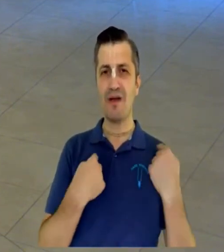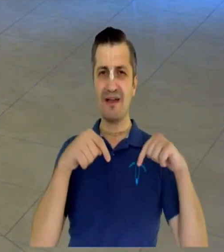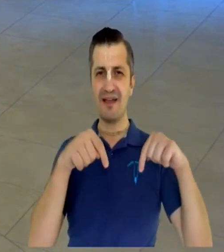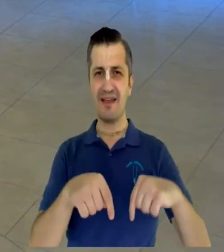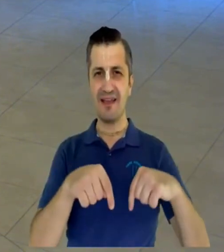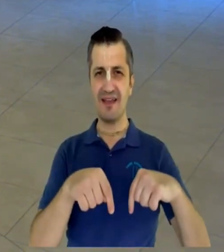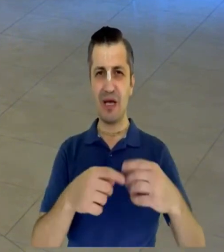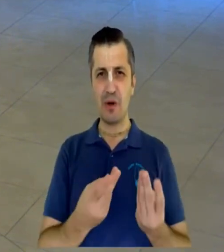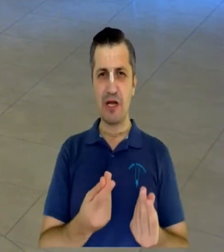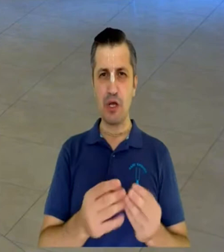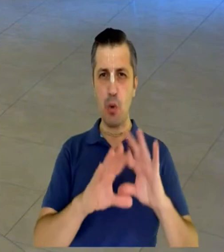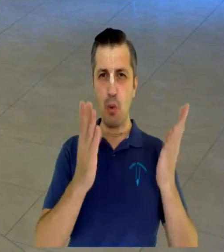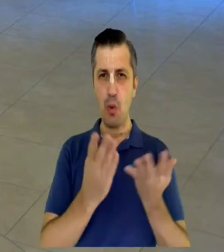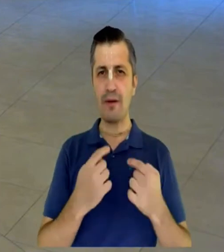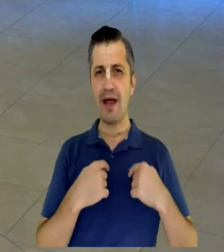it's also